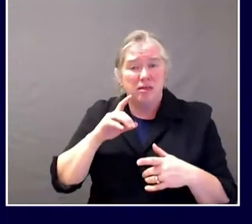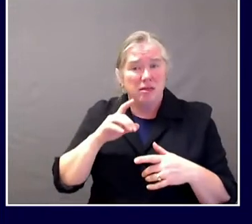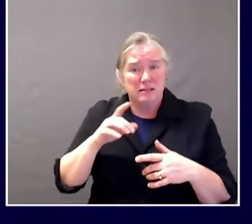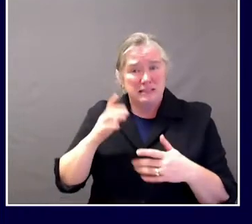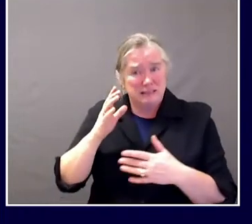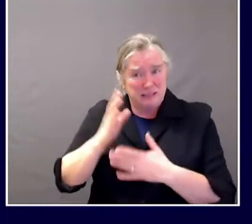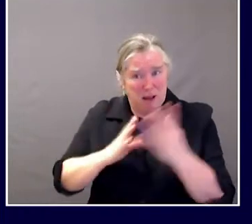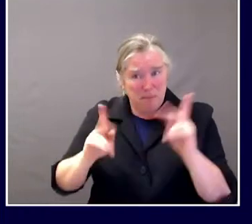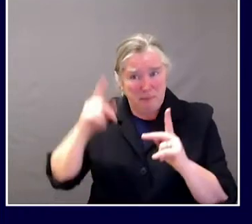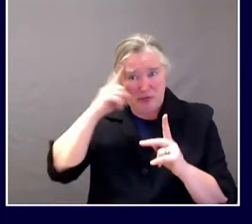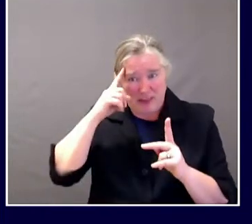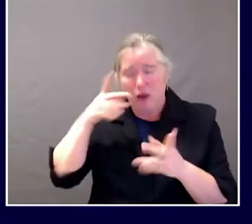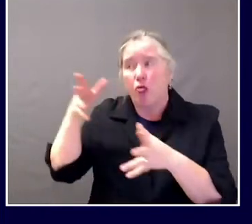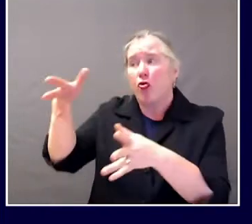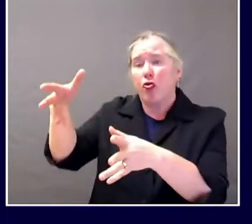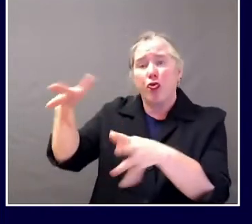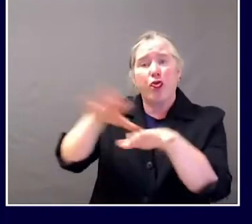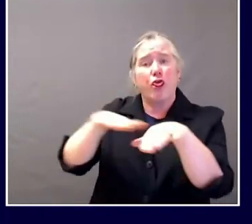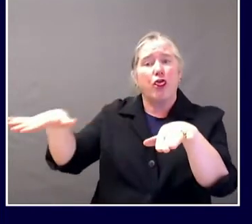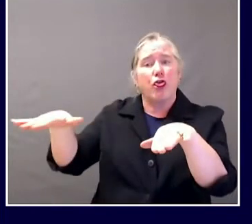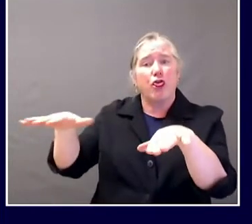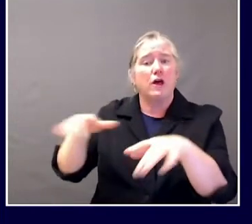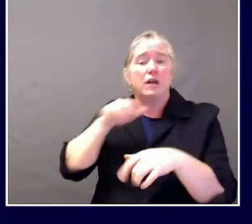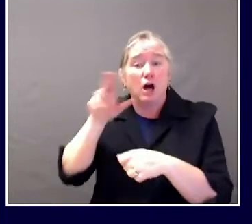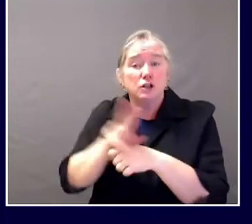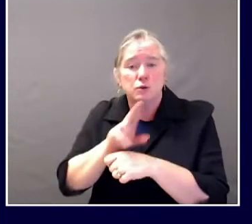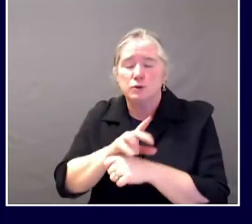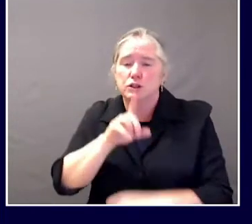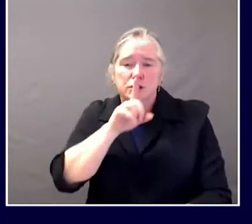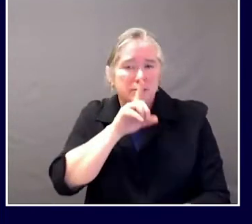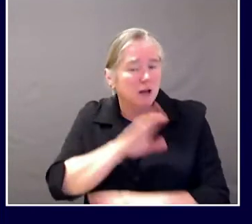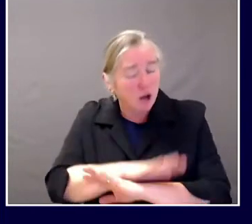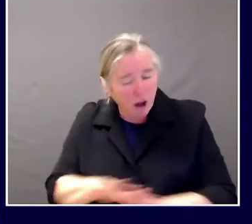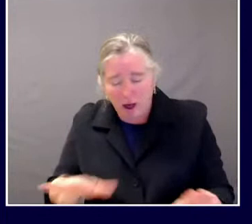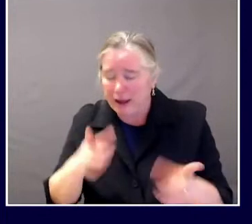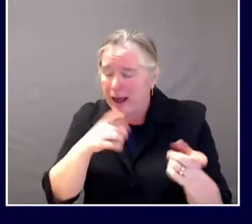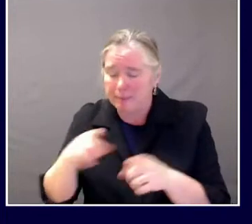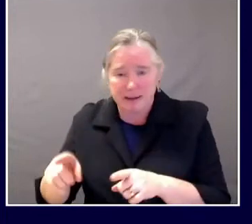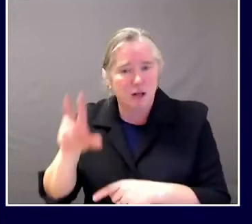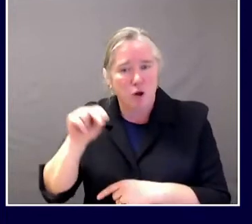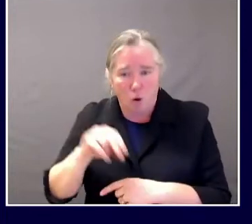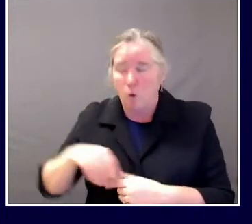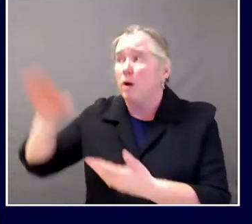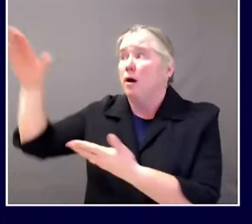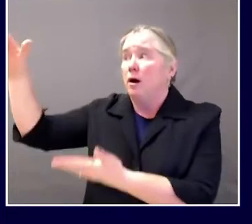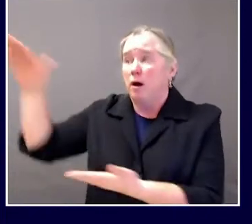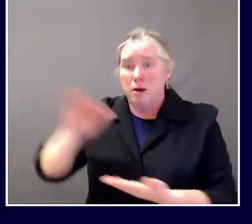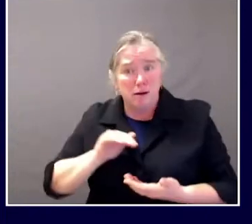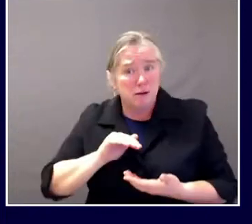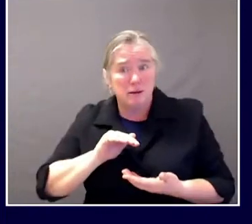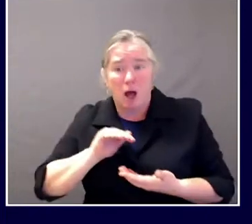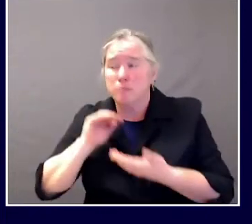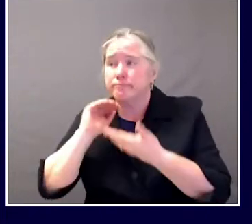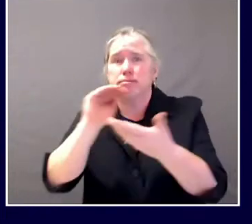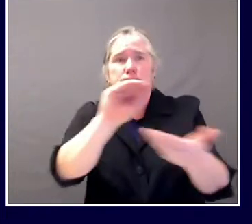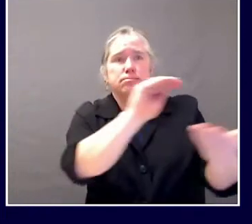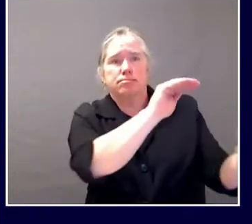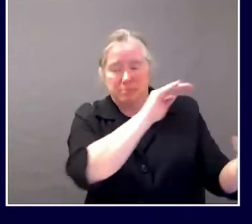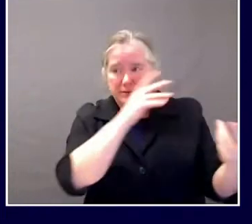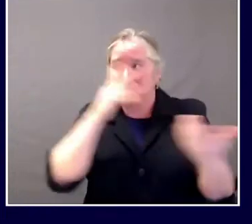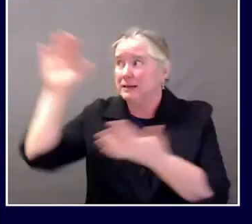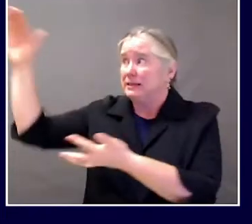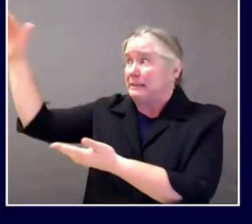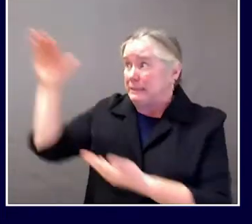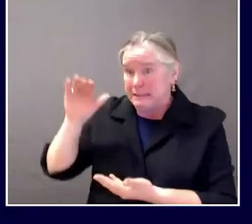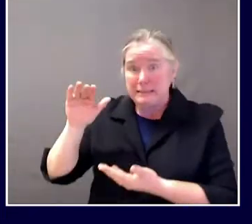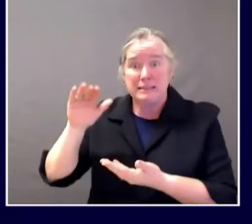we haven't distributed. For the most part, vaccine comes into the state and we aim to get it into arms as quickly